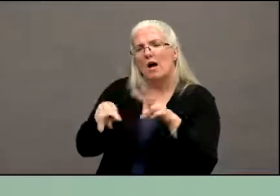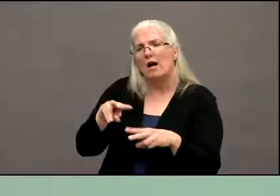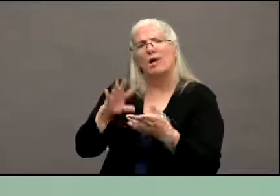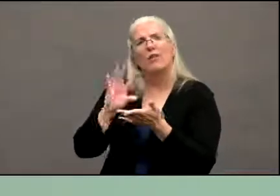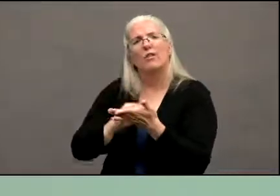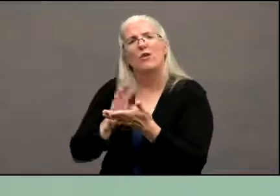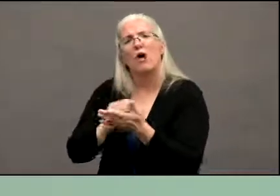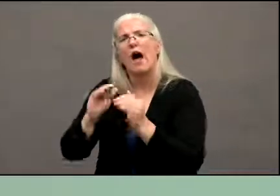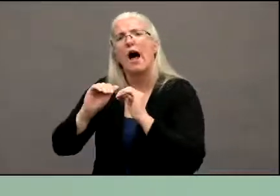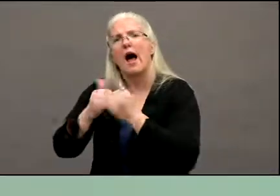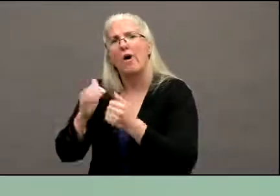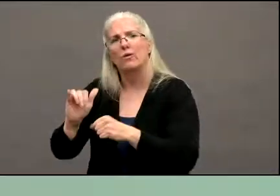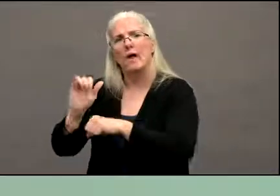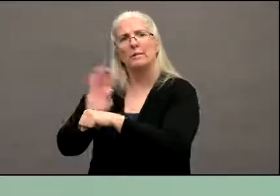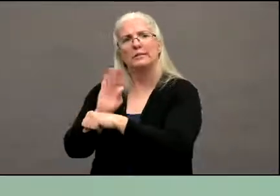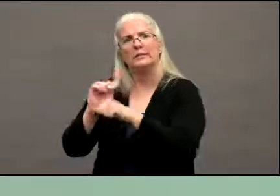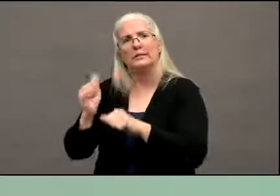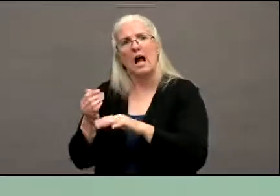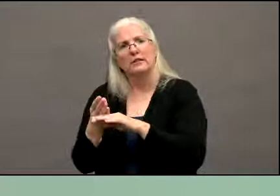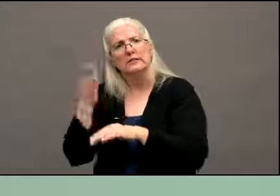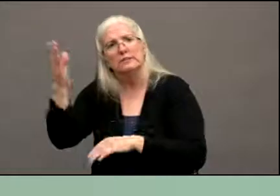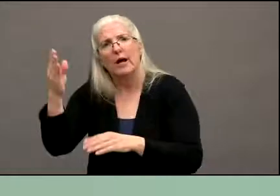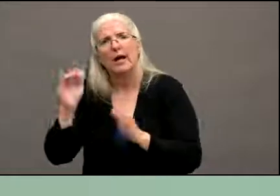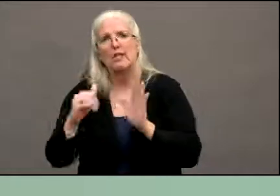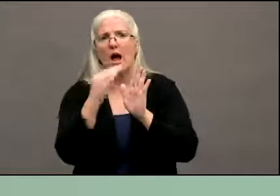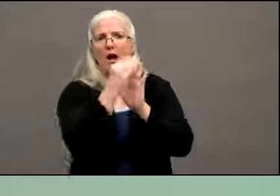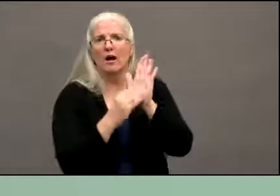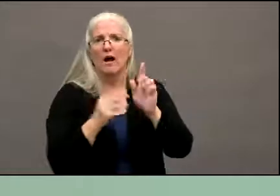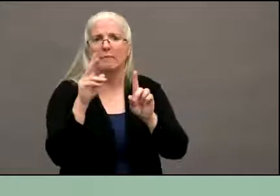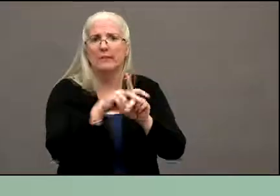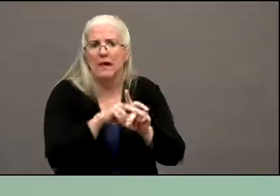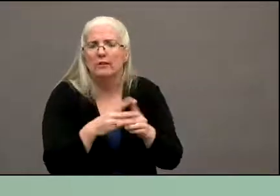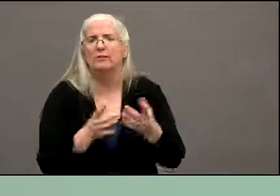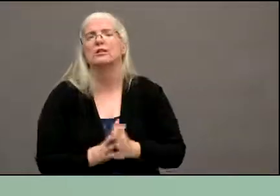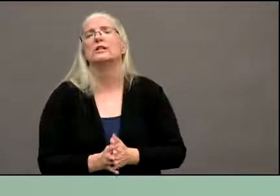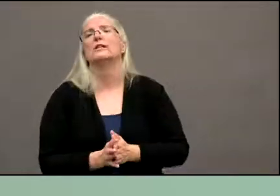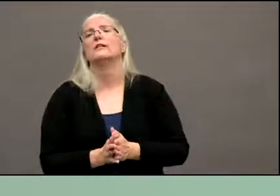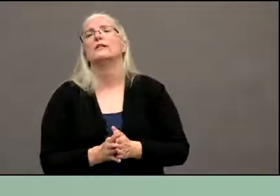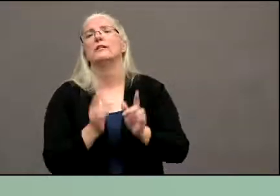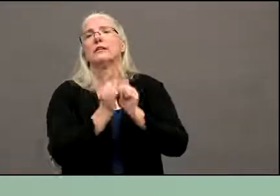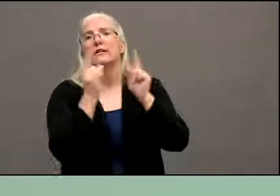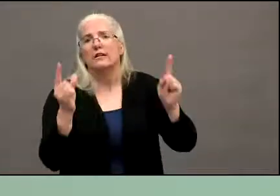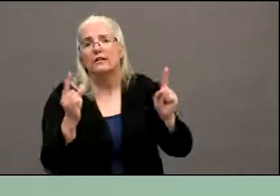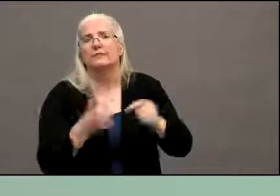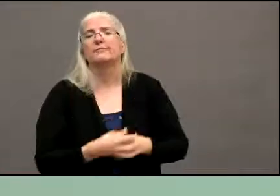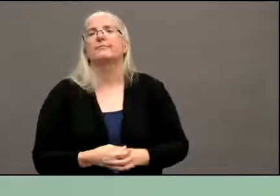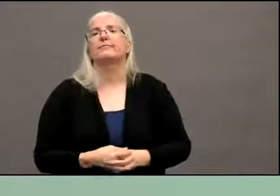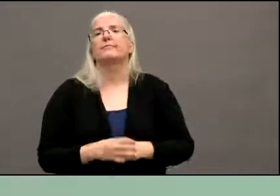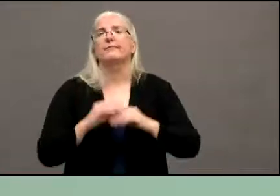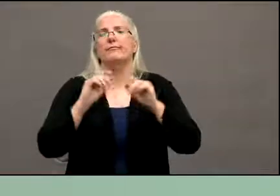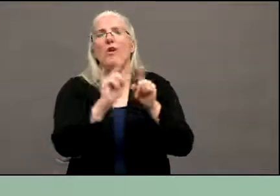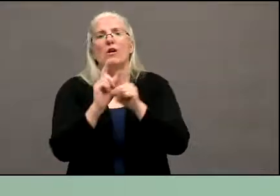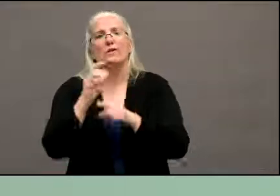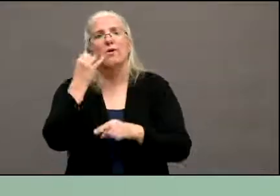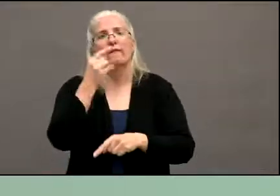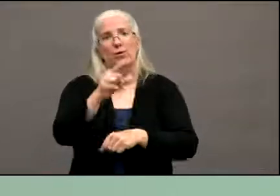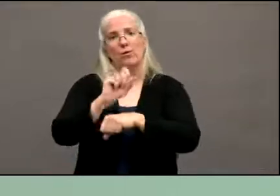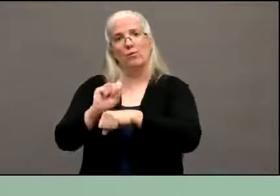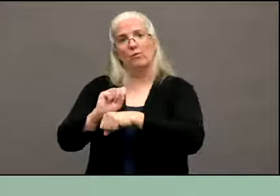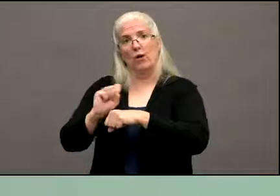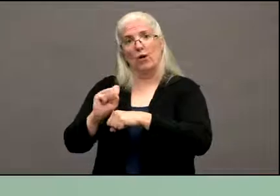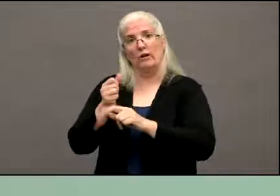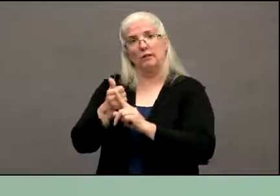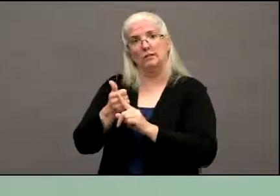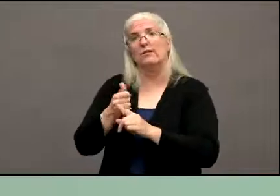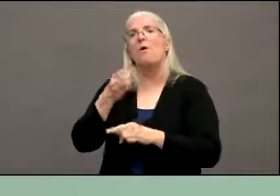as an employee, if you have a concern about a certain business or a particular establishment that may not be complying with all the requirements of the